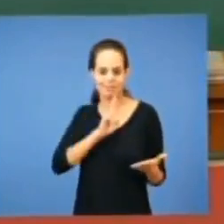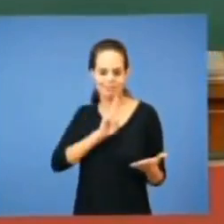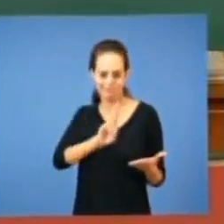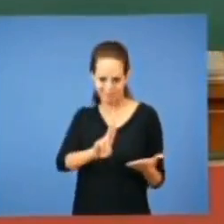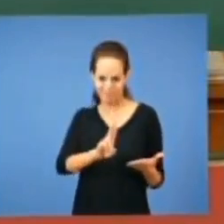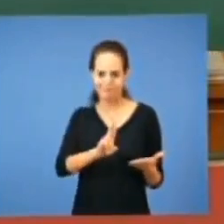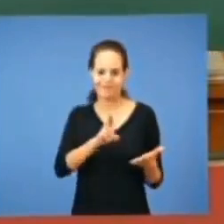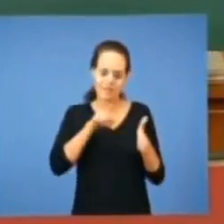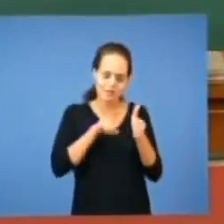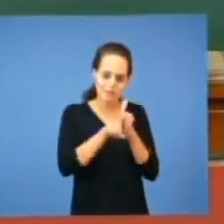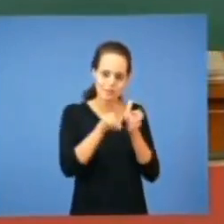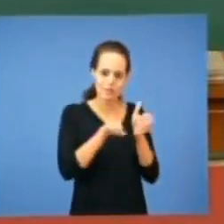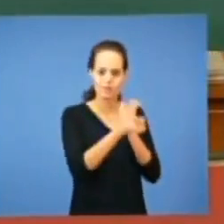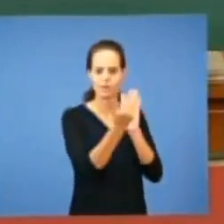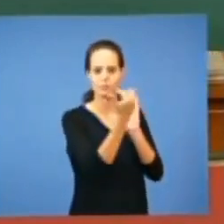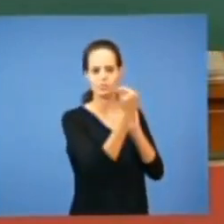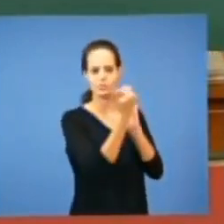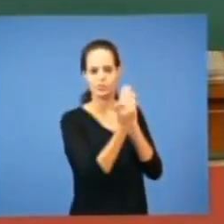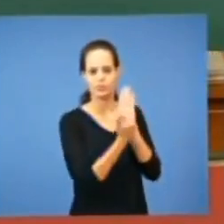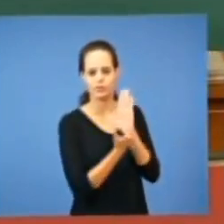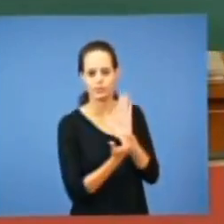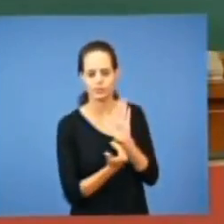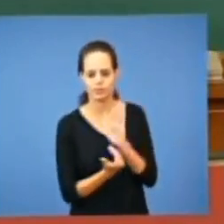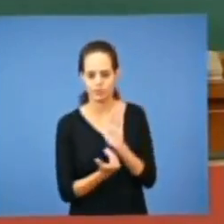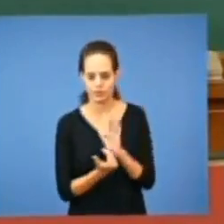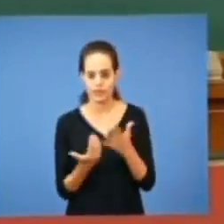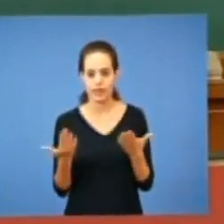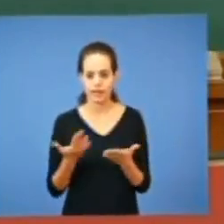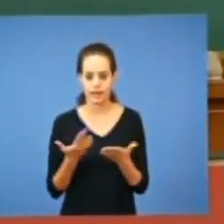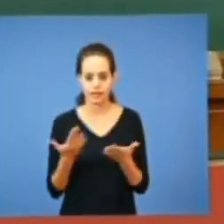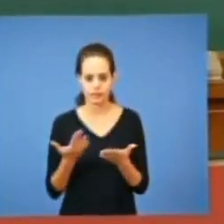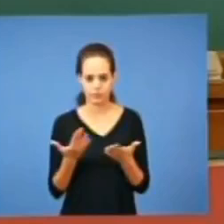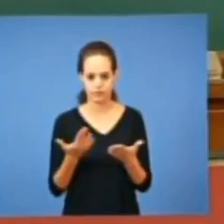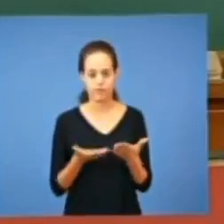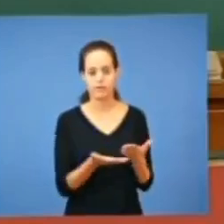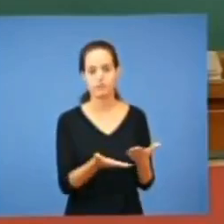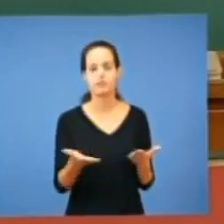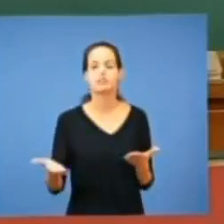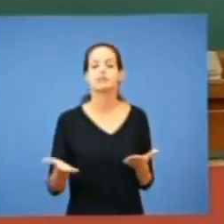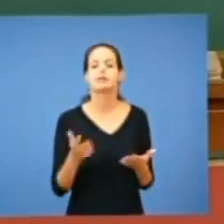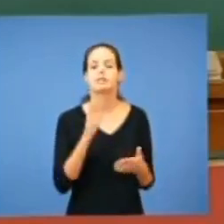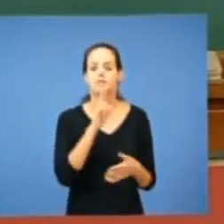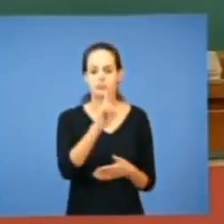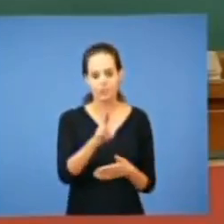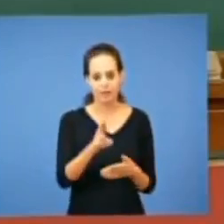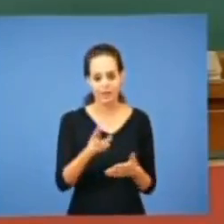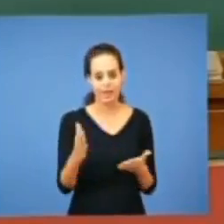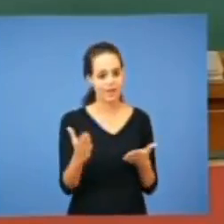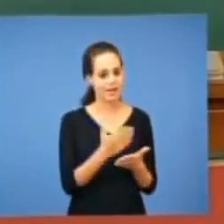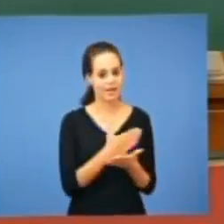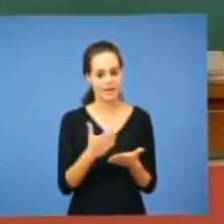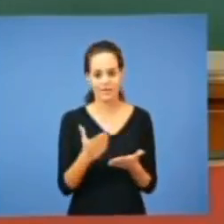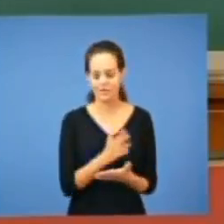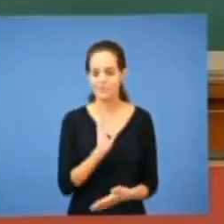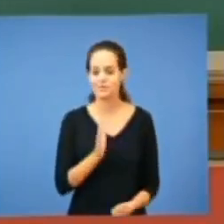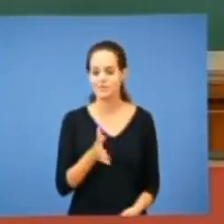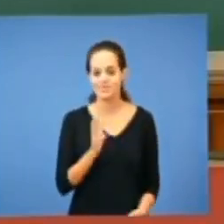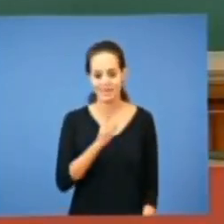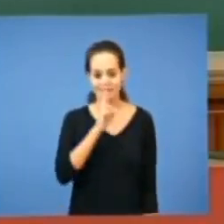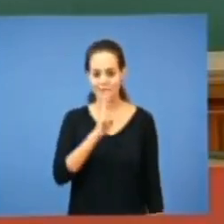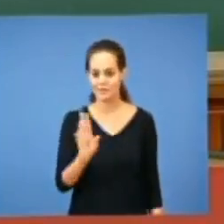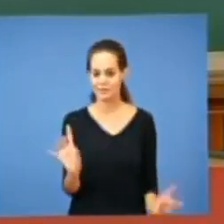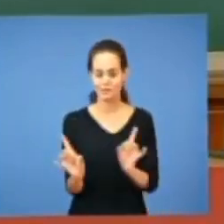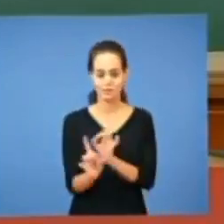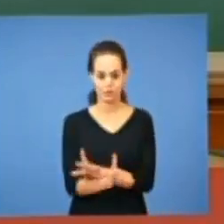easier to answer the question, I'm going to give you the questions. Therefore, there are a few that have been already answered. You already